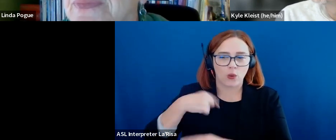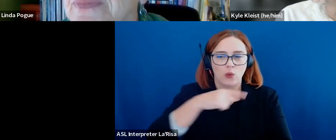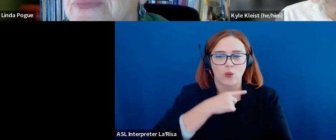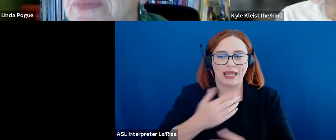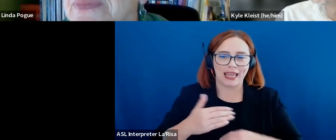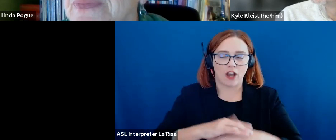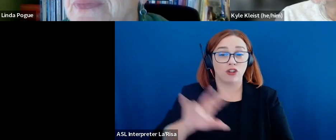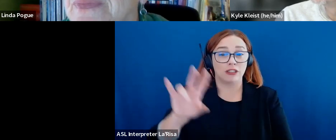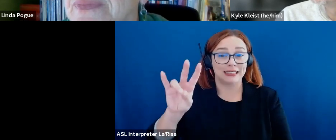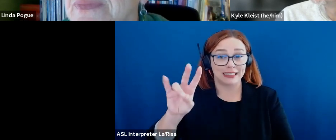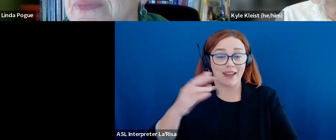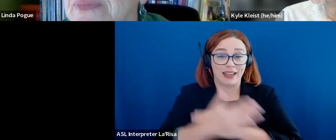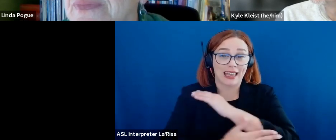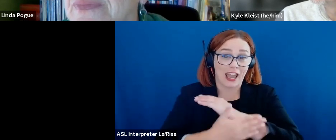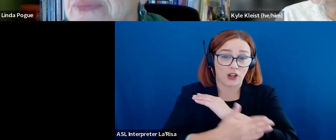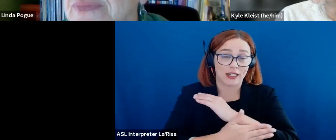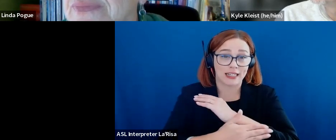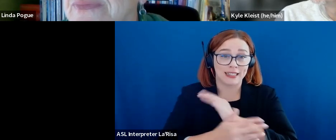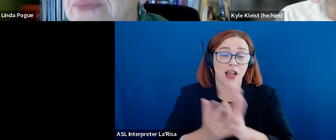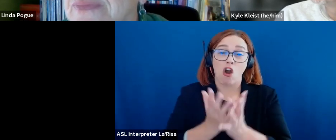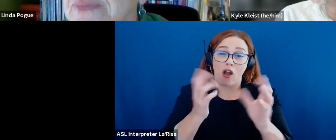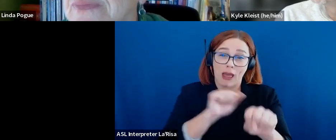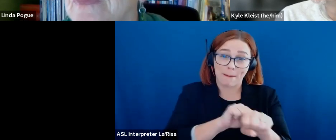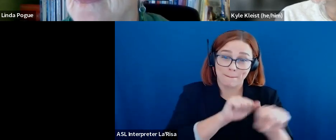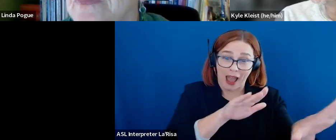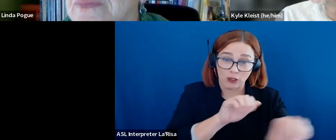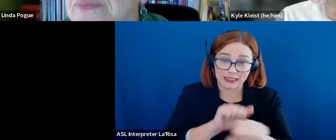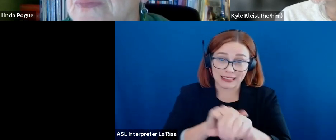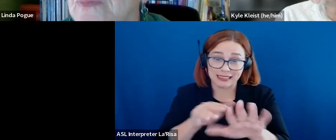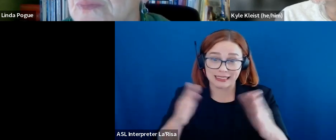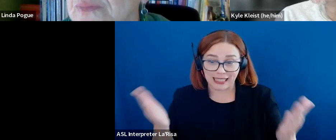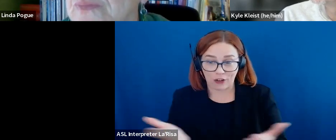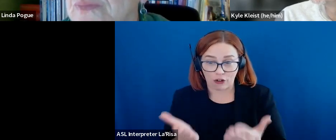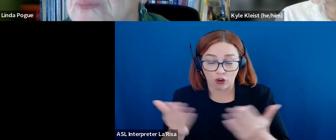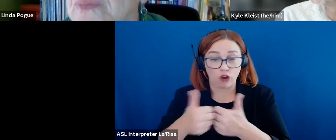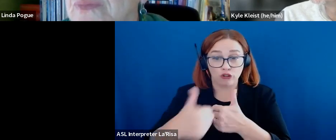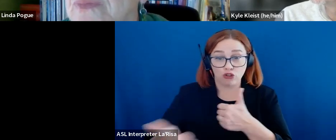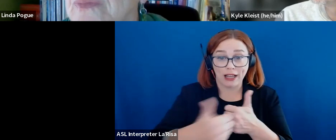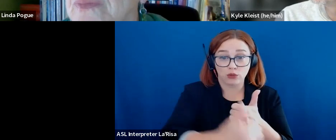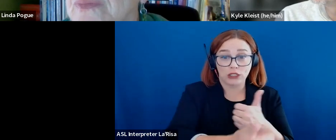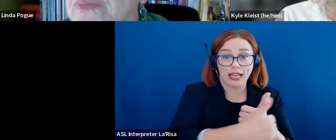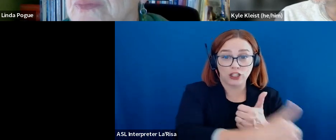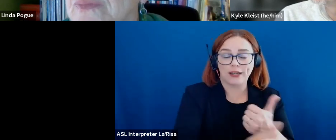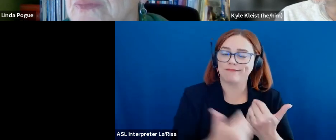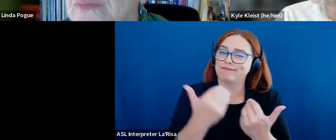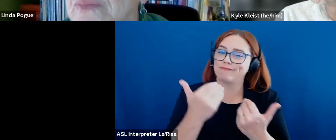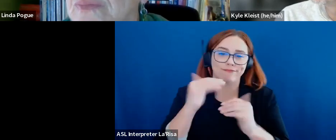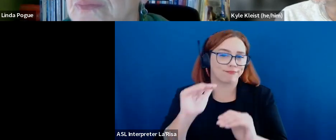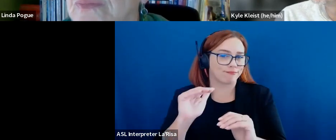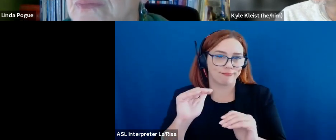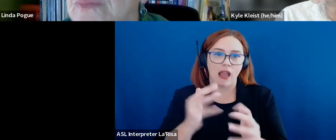of the state. Transportation county to county is limited, a lot of elderly